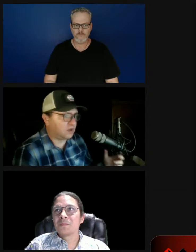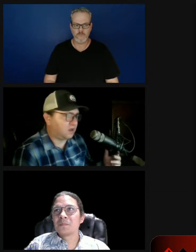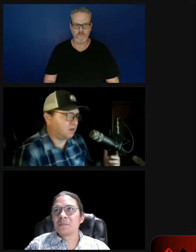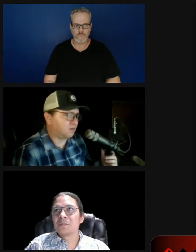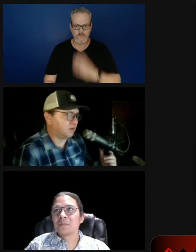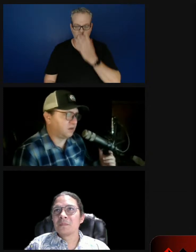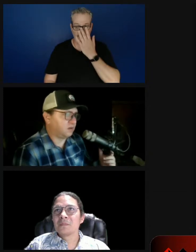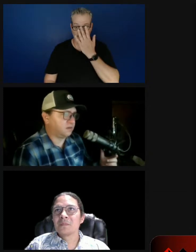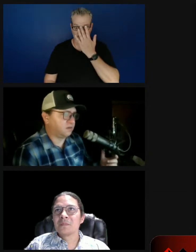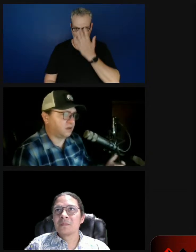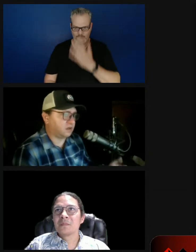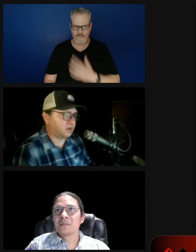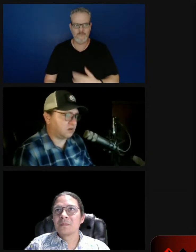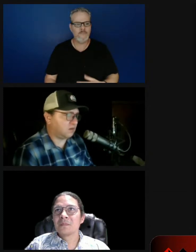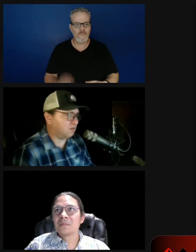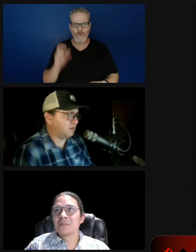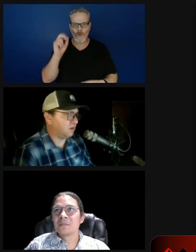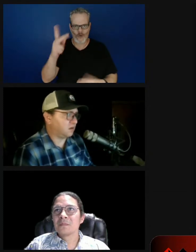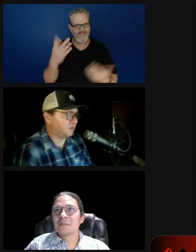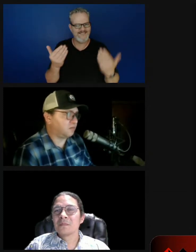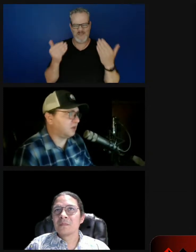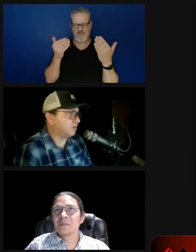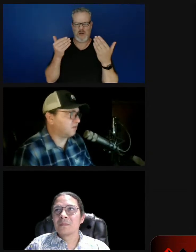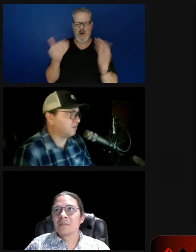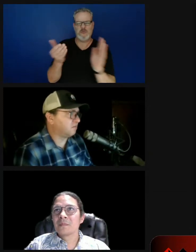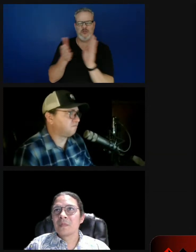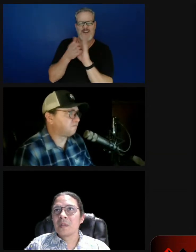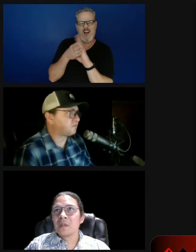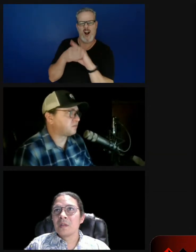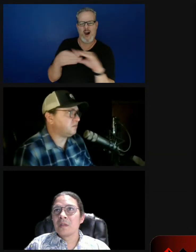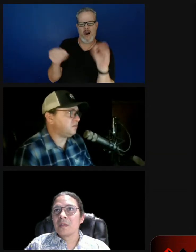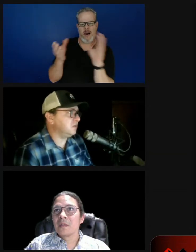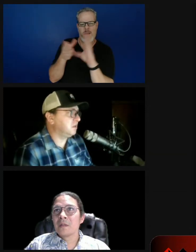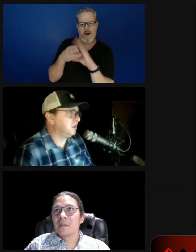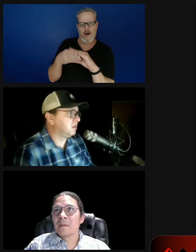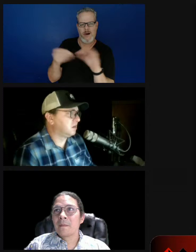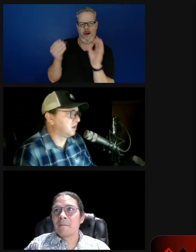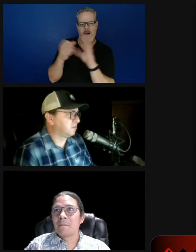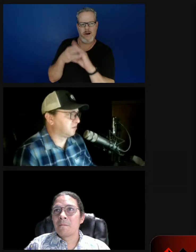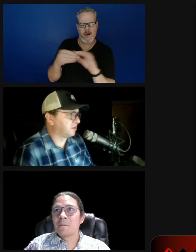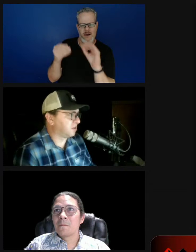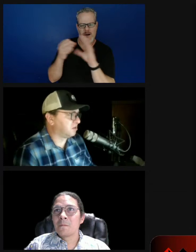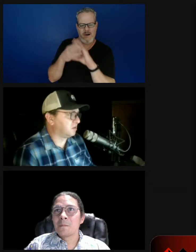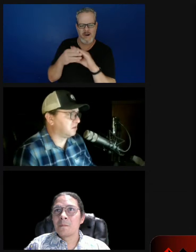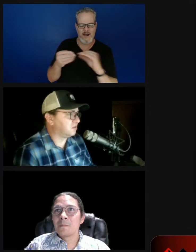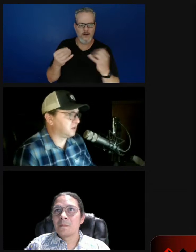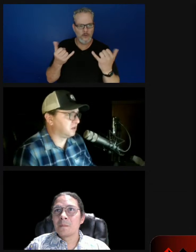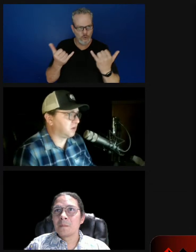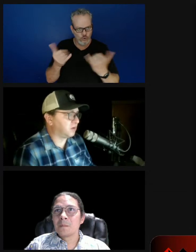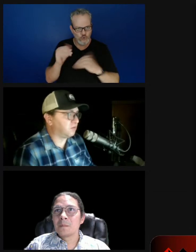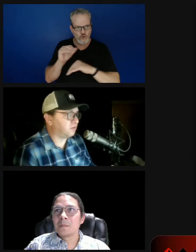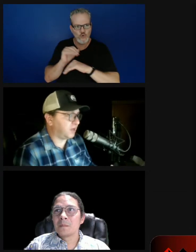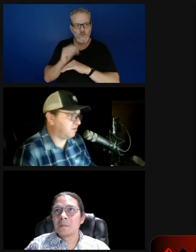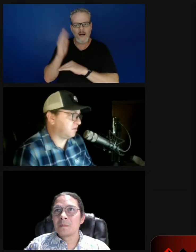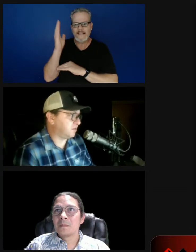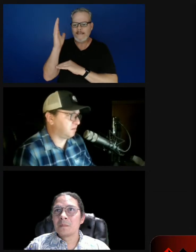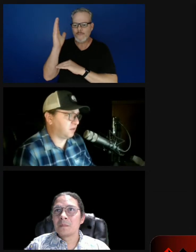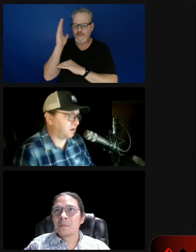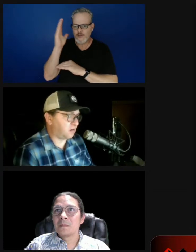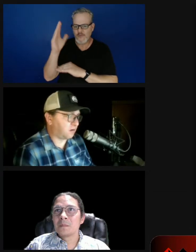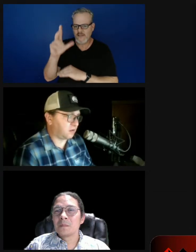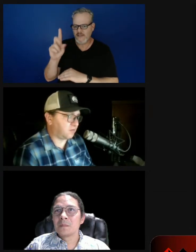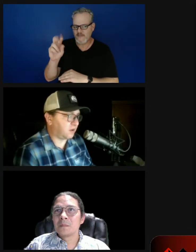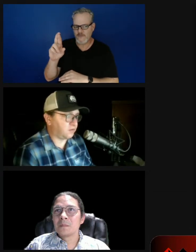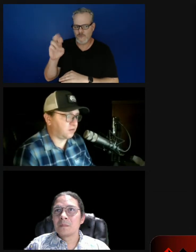So yeah, I'll go ahead and just continue talking a little bit. So tonight's presentation is by Drew Downs. It's going to be